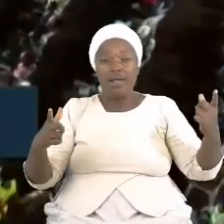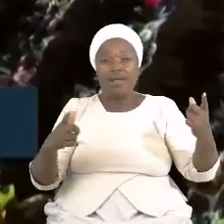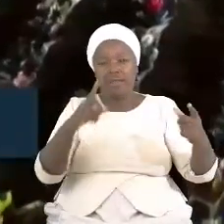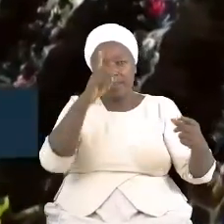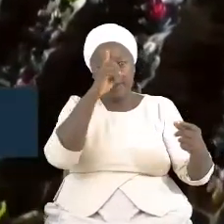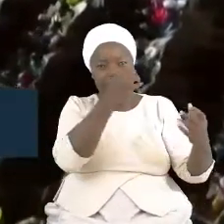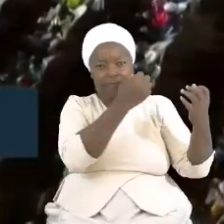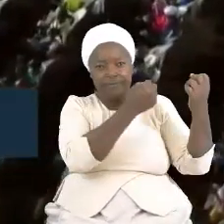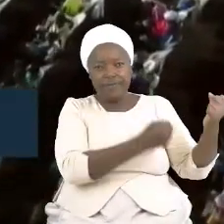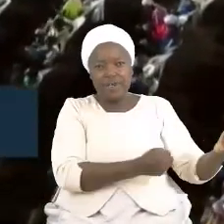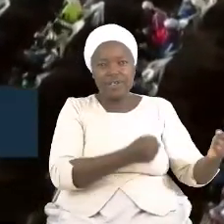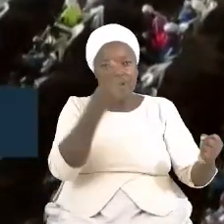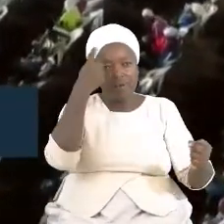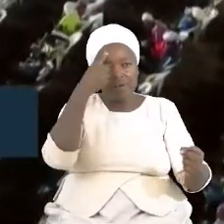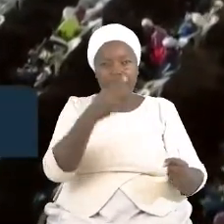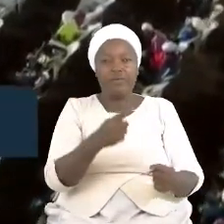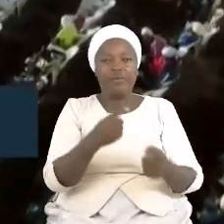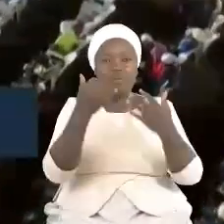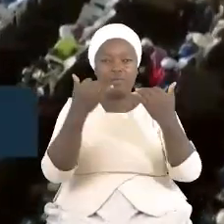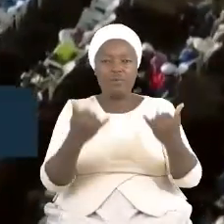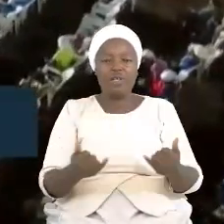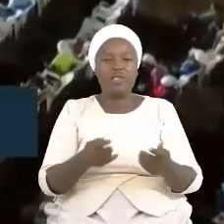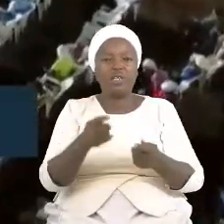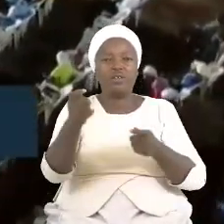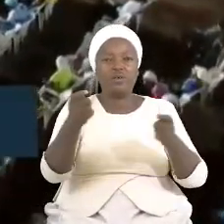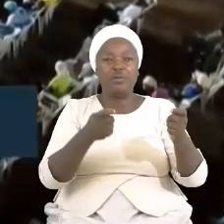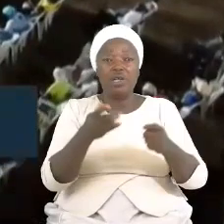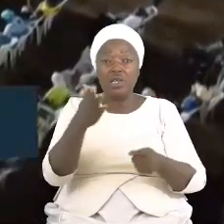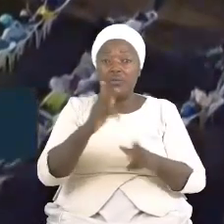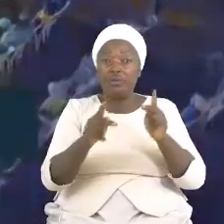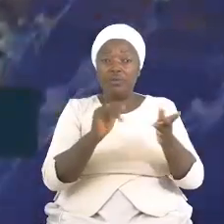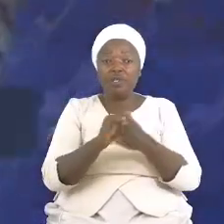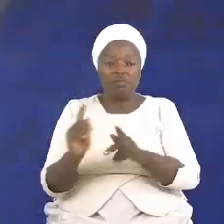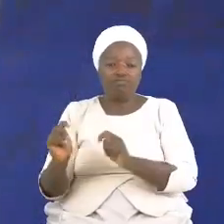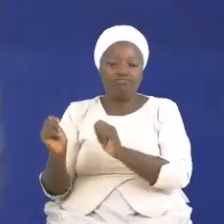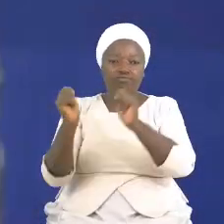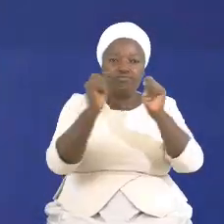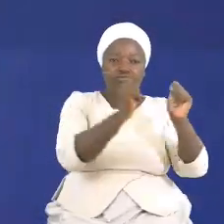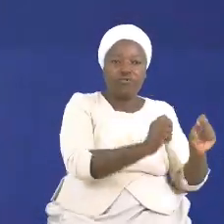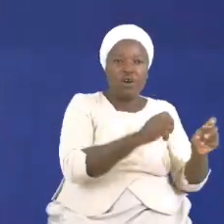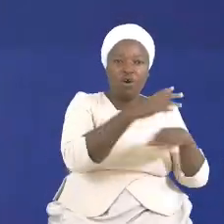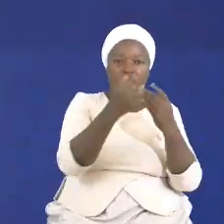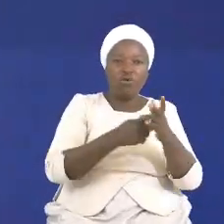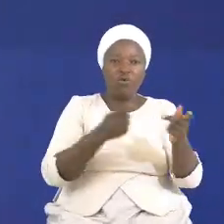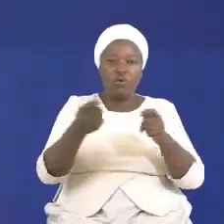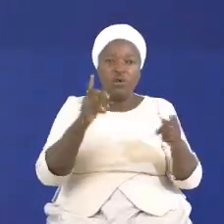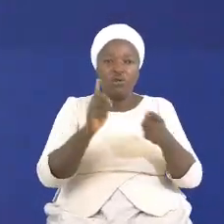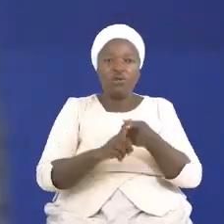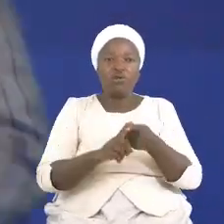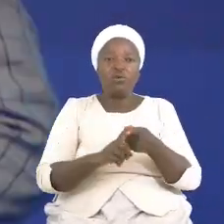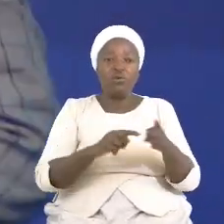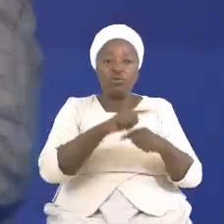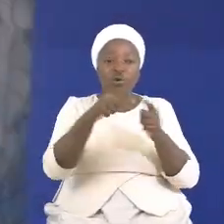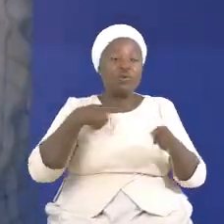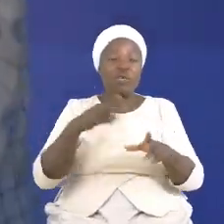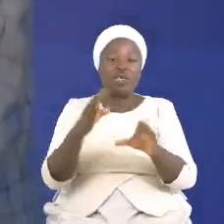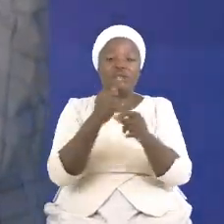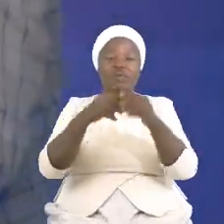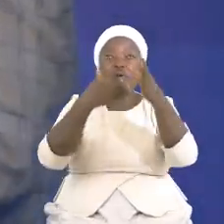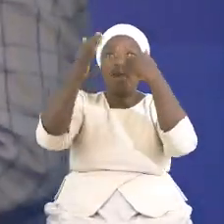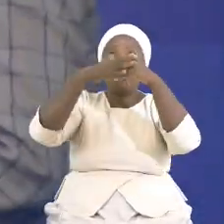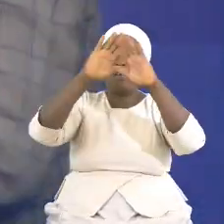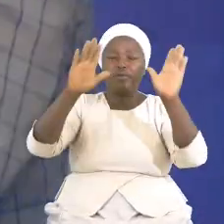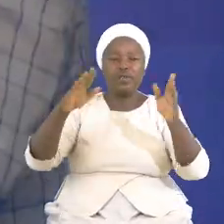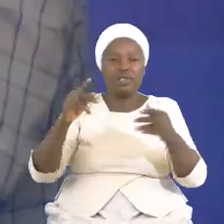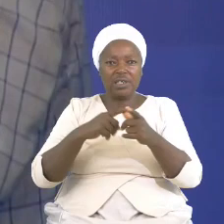present dominion. There are people who transfer all dominion to when we get to heaven. They say they're